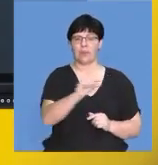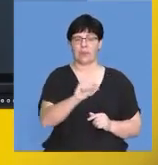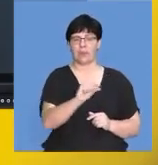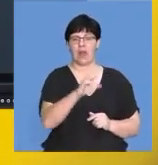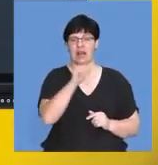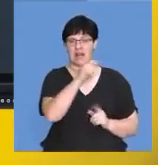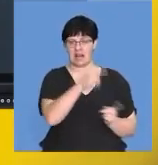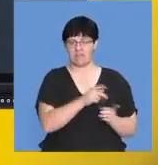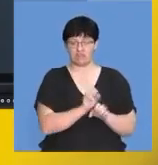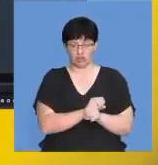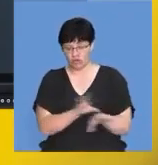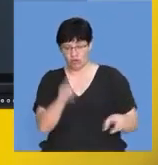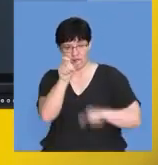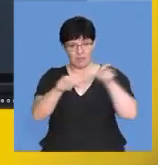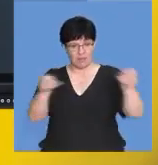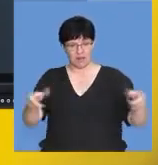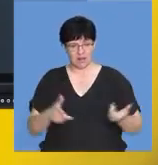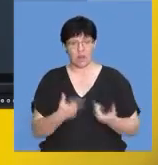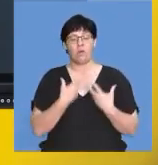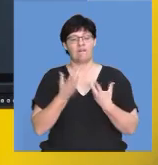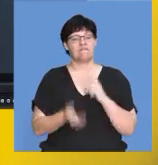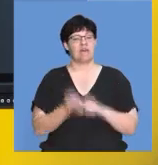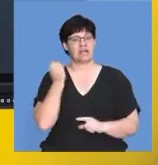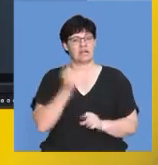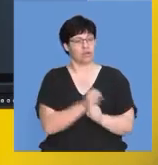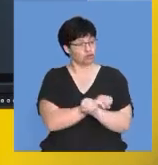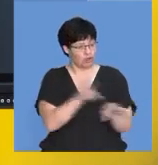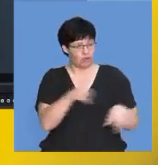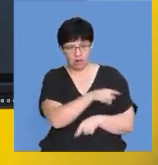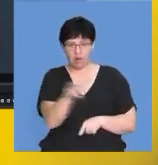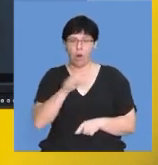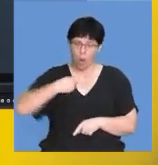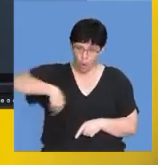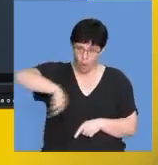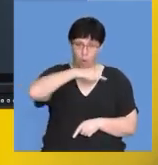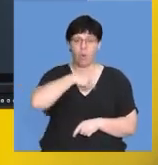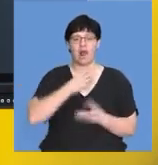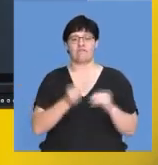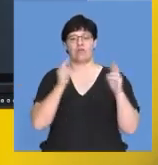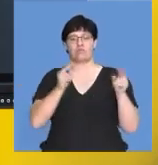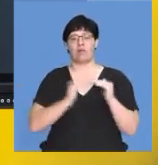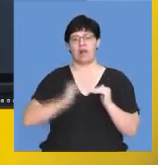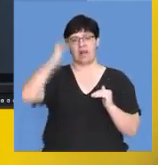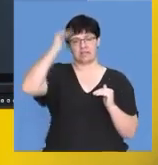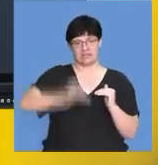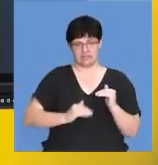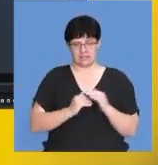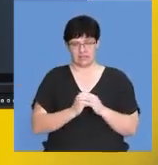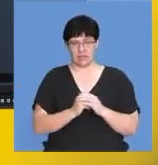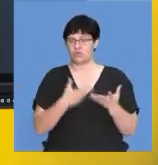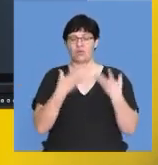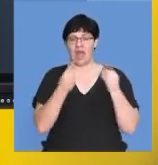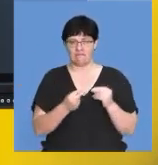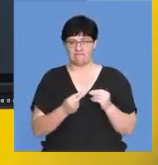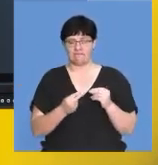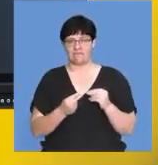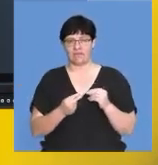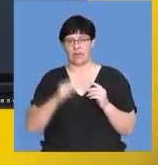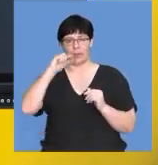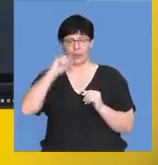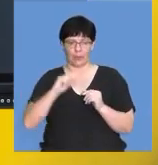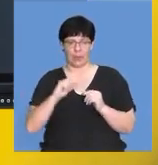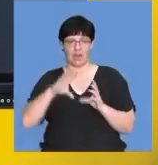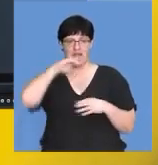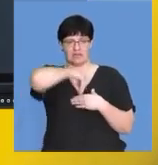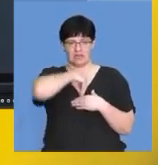if you look at the general population, you'll find that generally we all are normal heighted and we don't have the recessive allele.